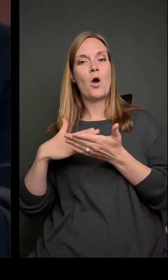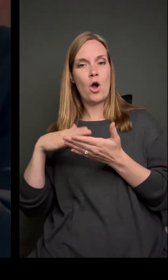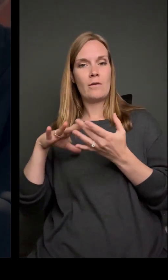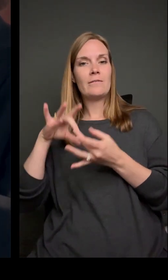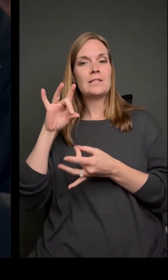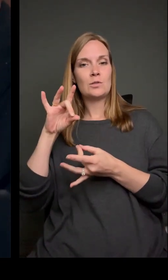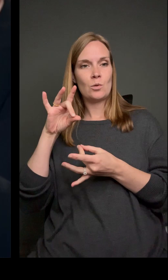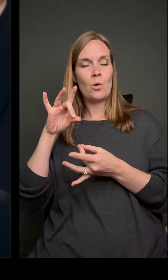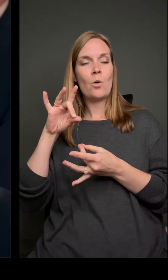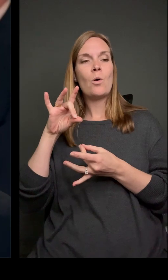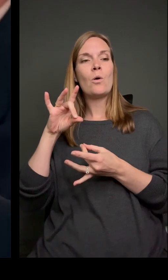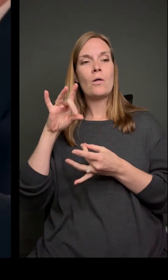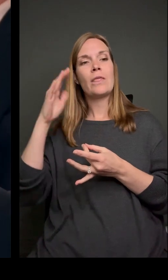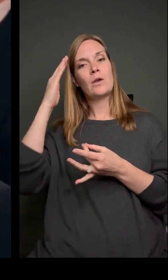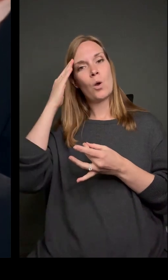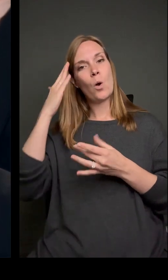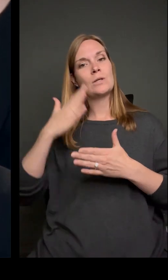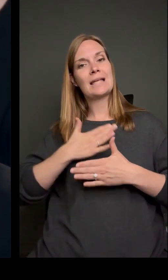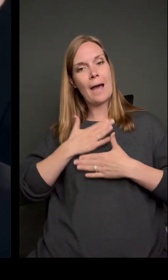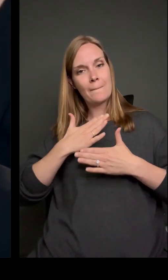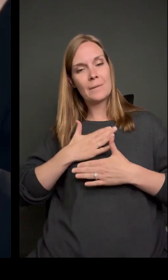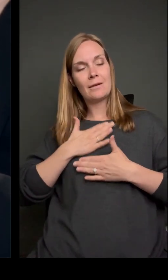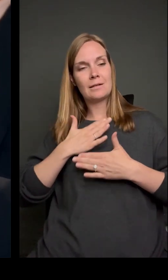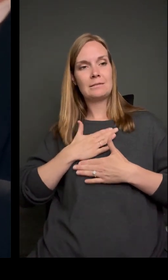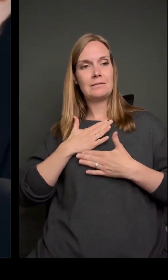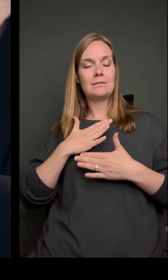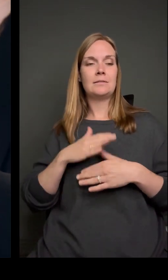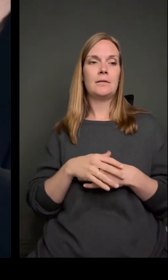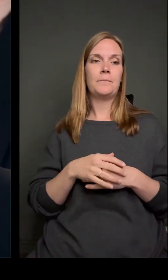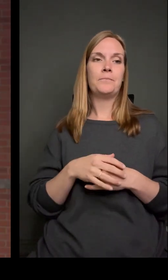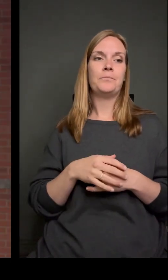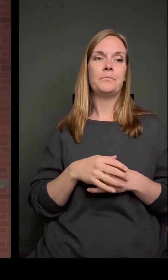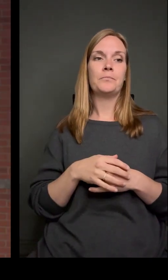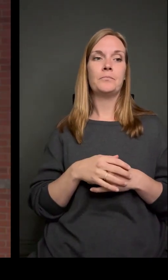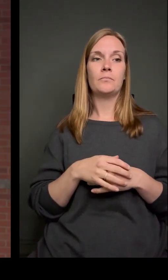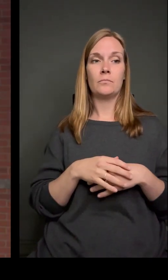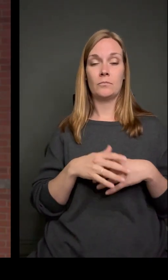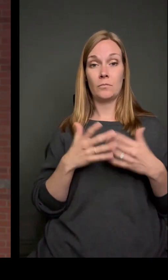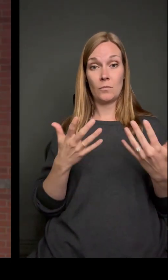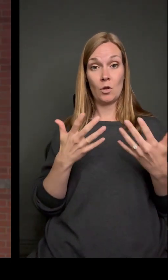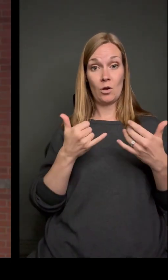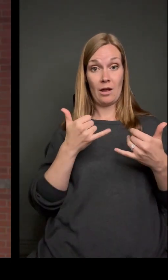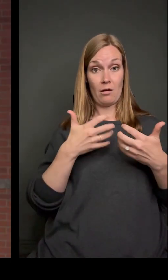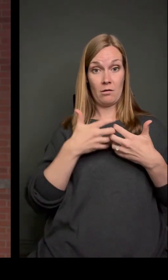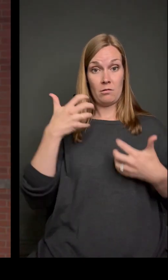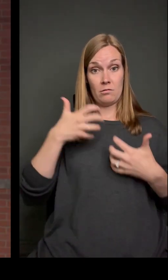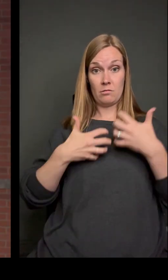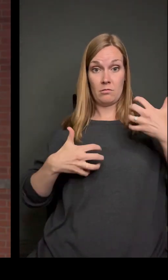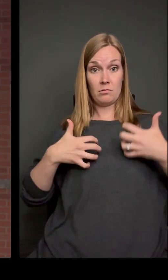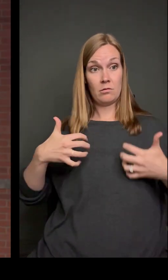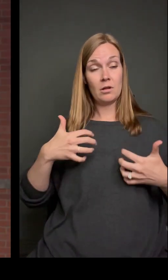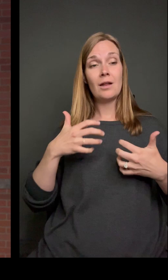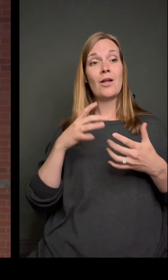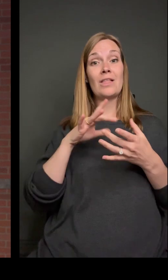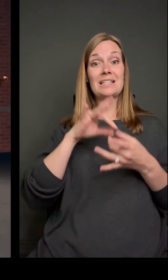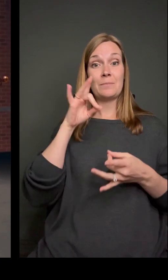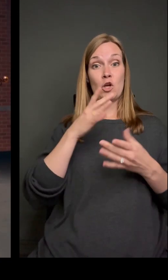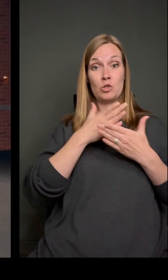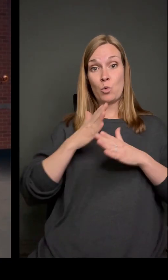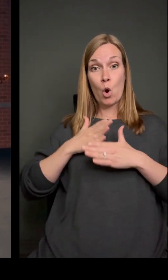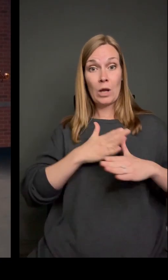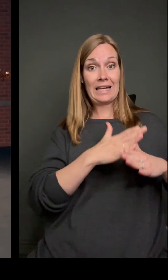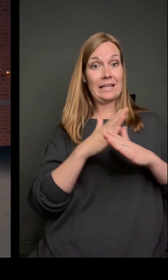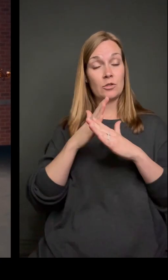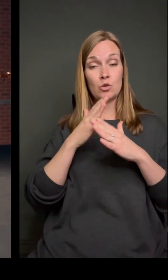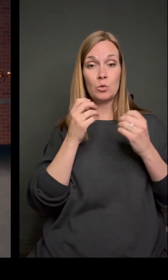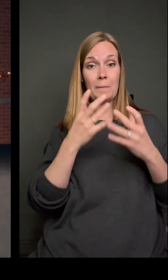knows only happiness and joy. Now, according to the Jadawala, when the time has come and the spirit has broken into its